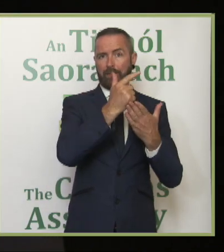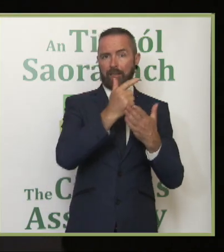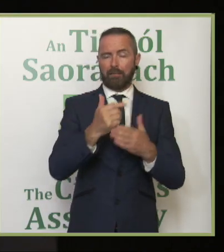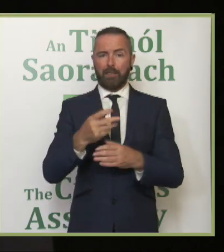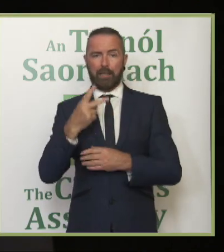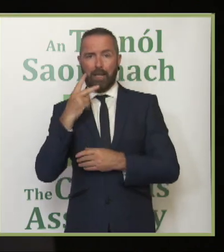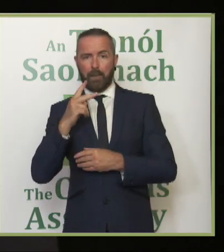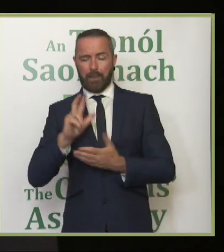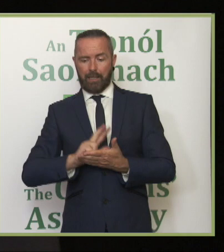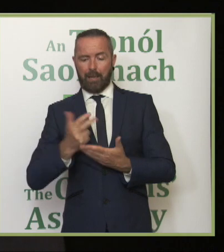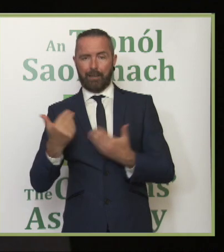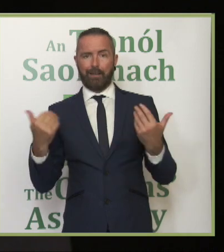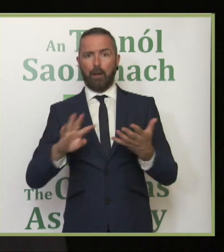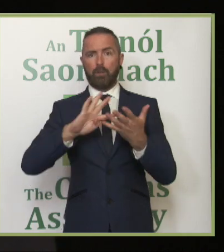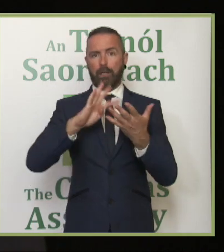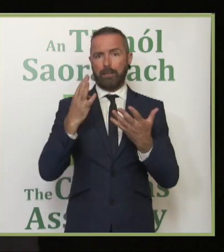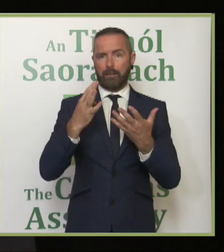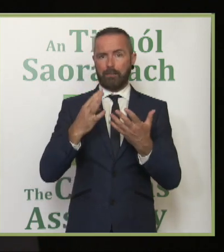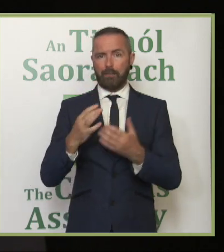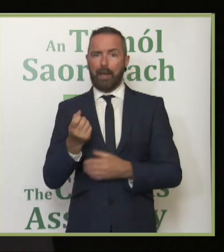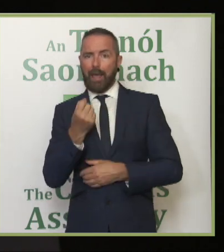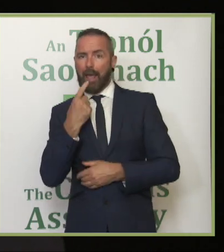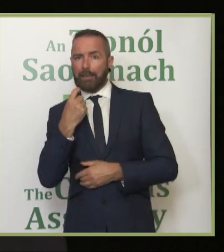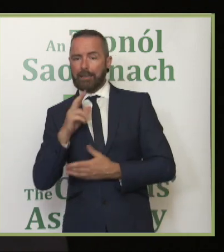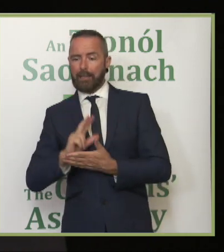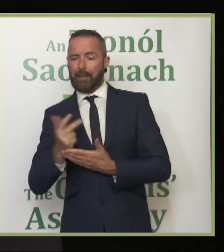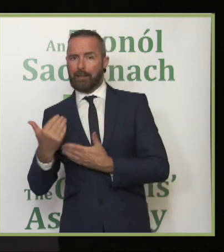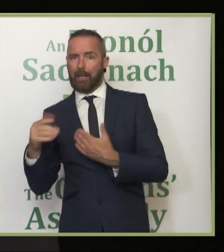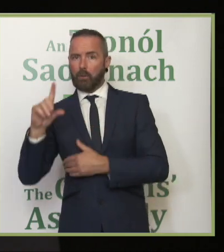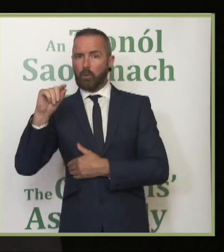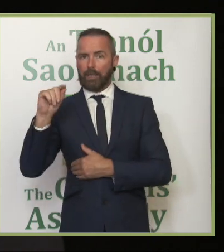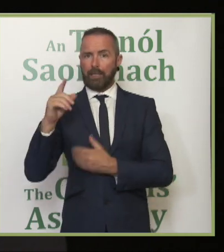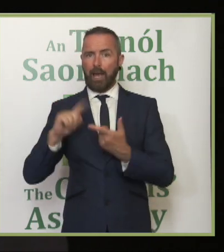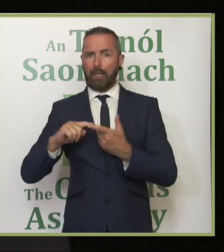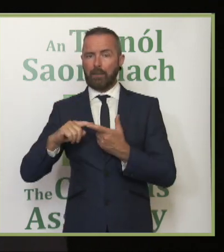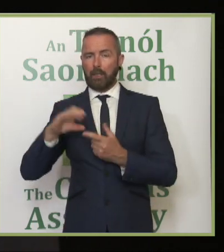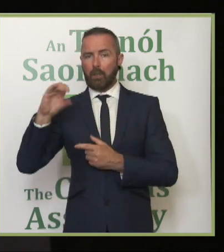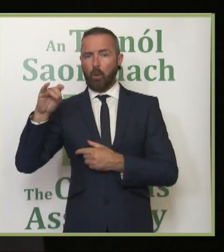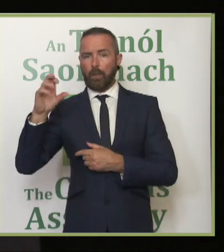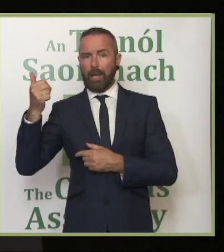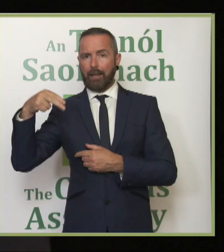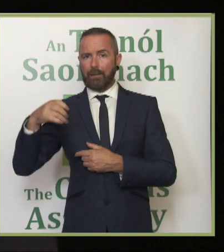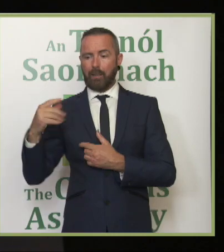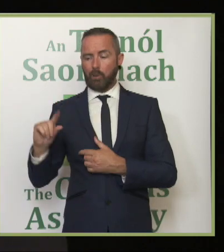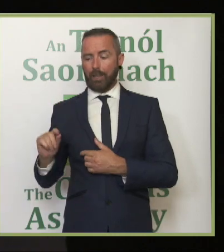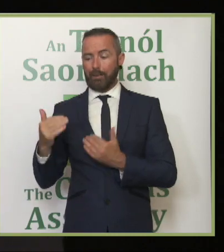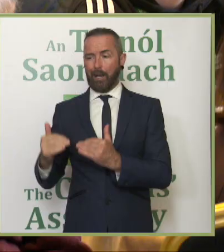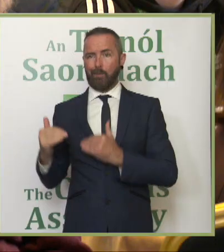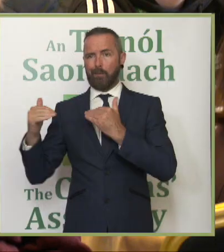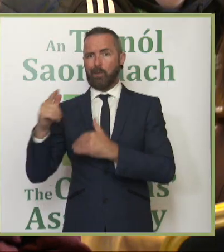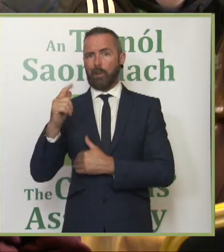was 18, it's now 19. Ecstasy was 18, it's now 20. And cocaine was 20, it's now 21.